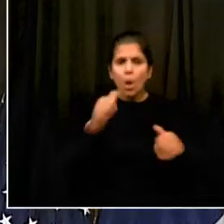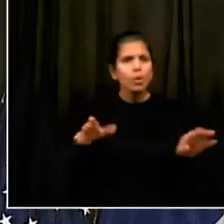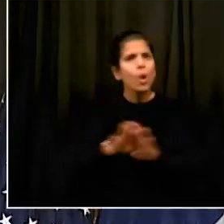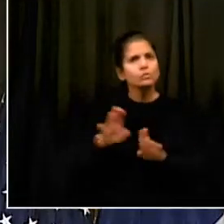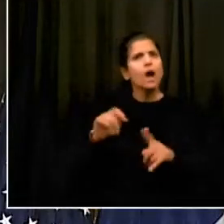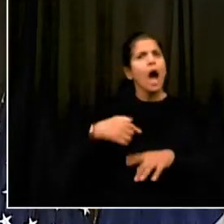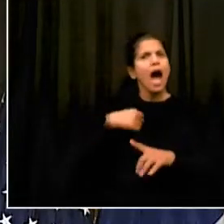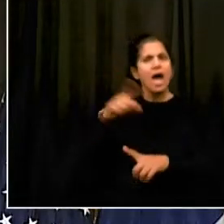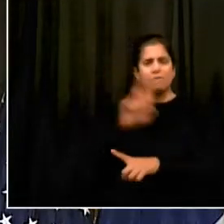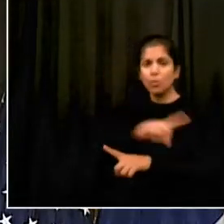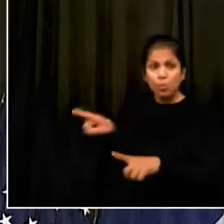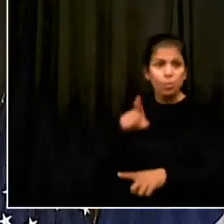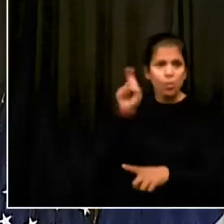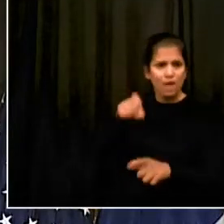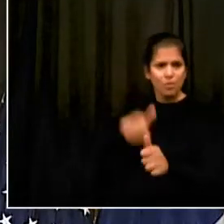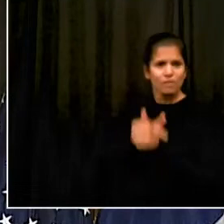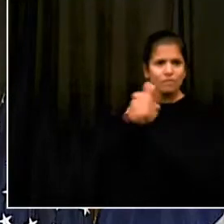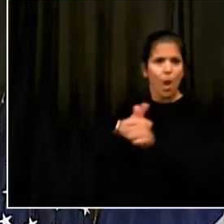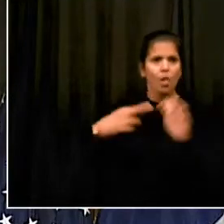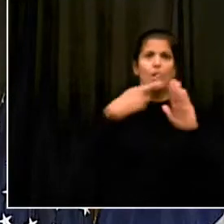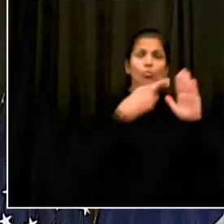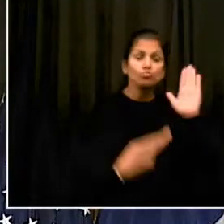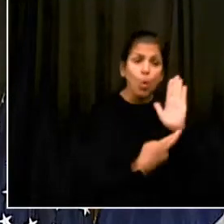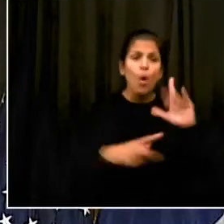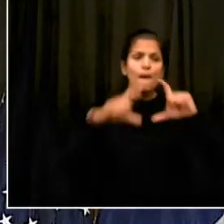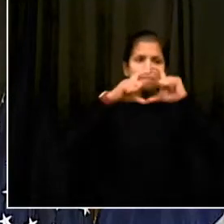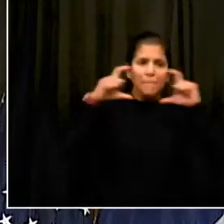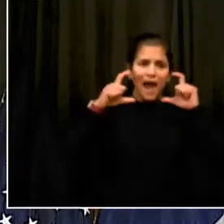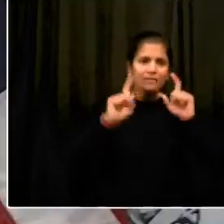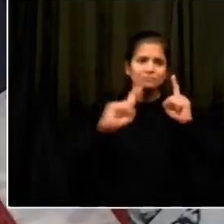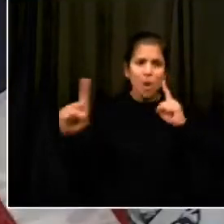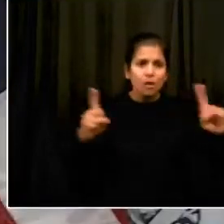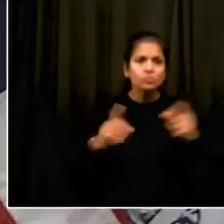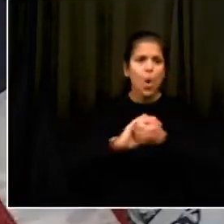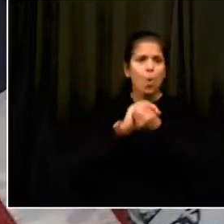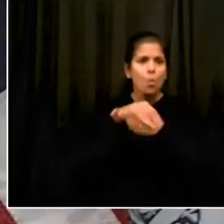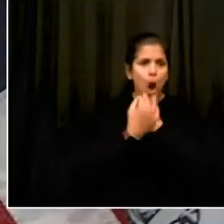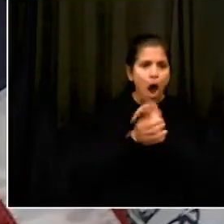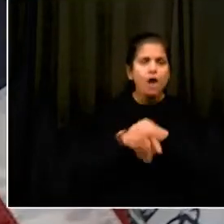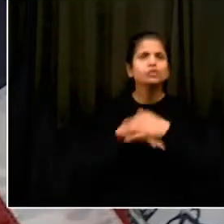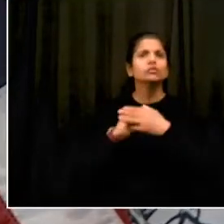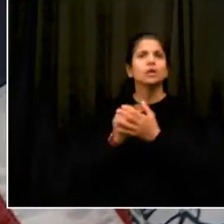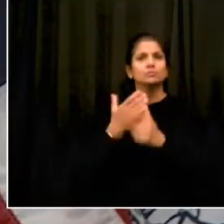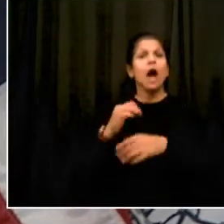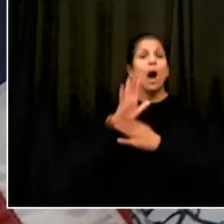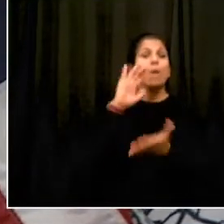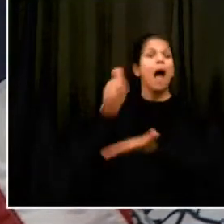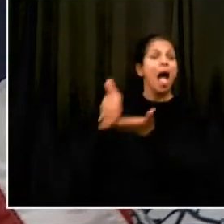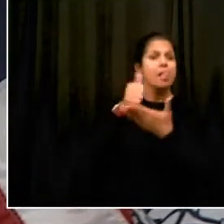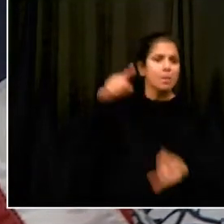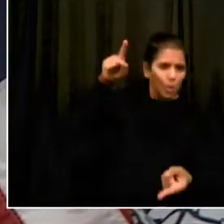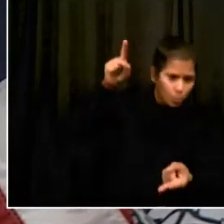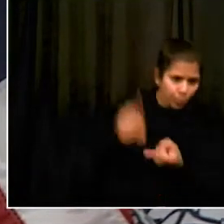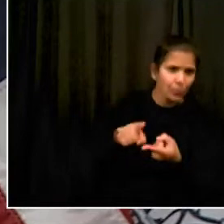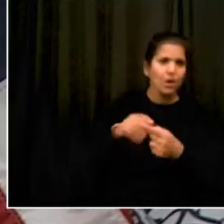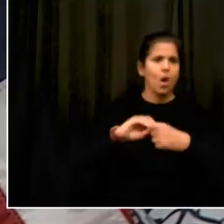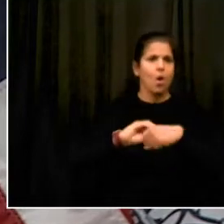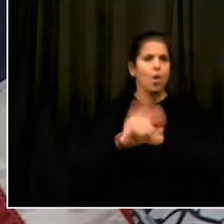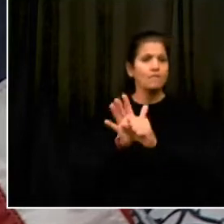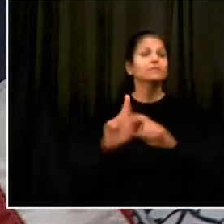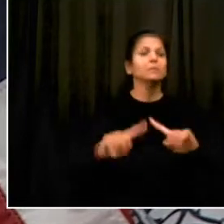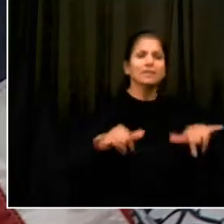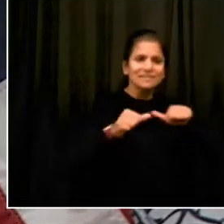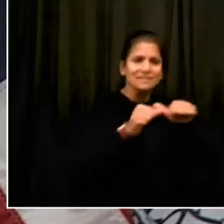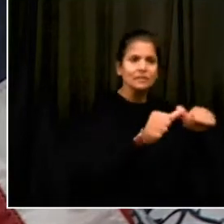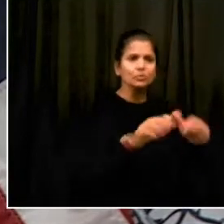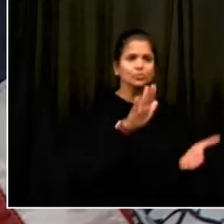much, Chancellor. And we're going to be talking about that a lot. A lot of people have been saying, right field, a lot of parents, we've heard your voices loud and clear.